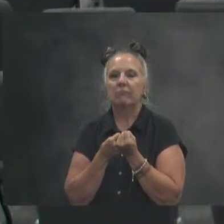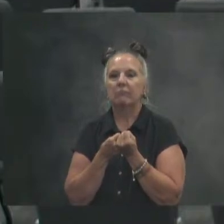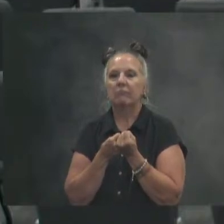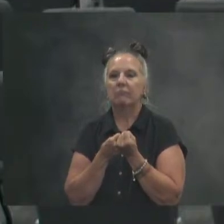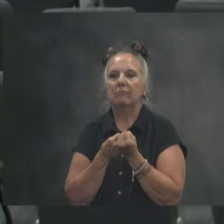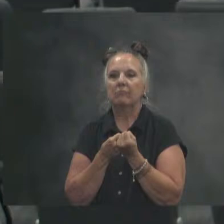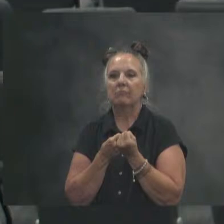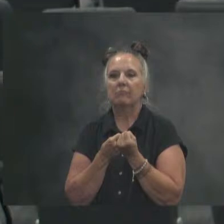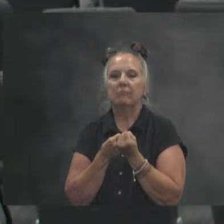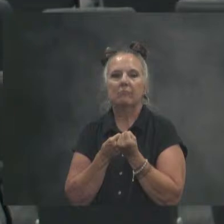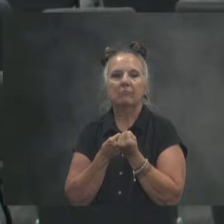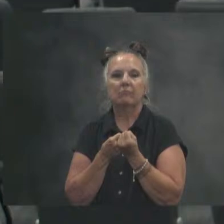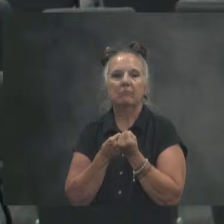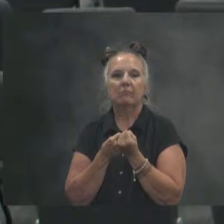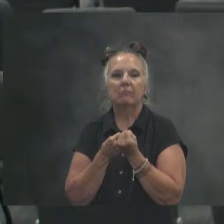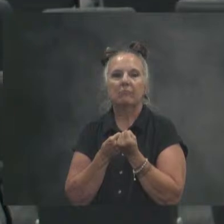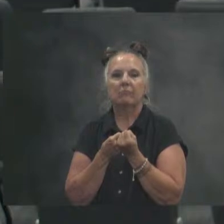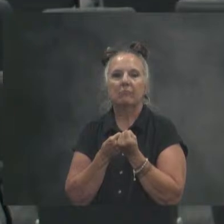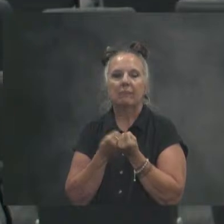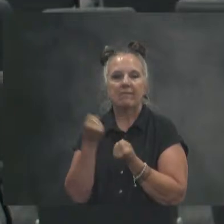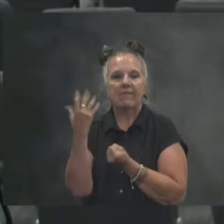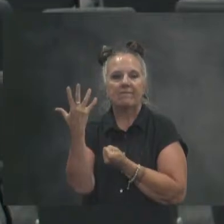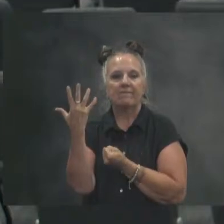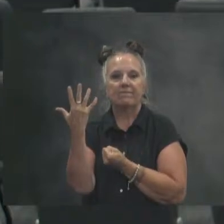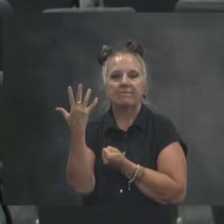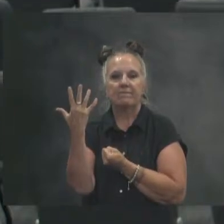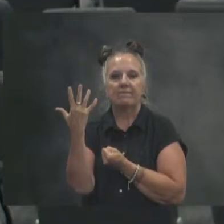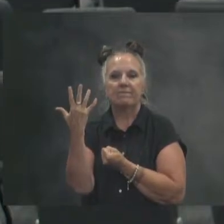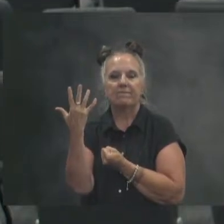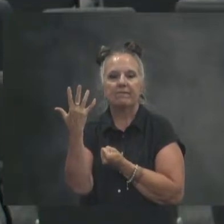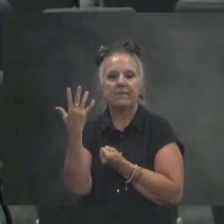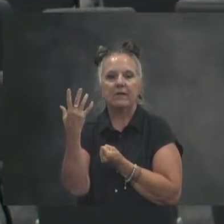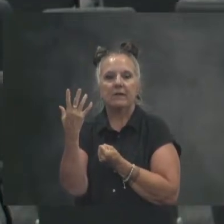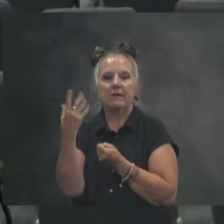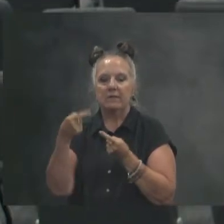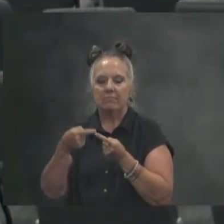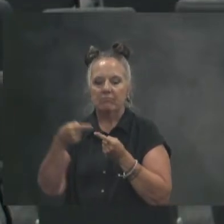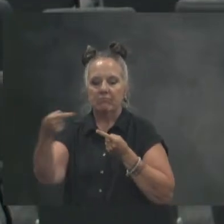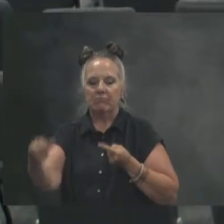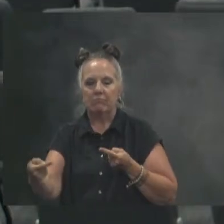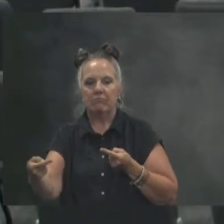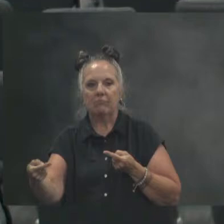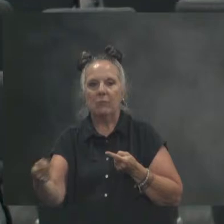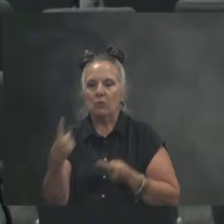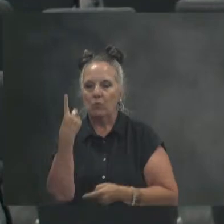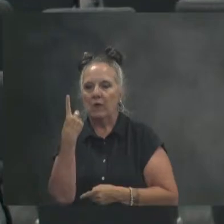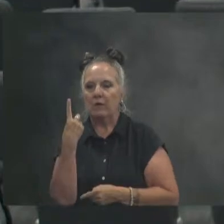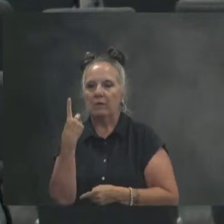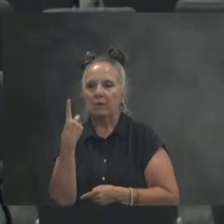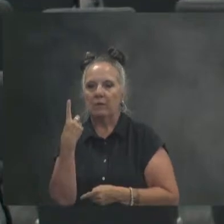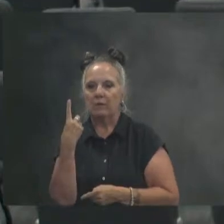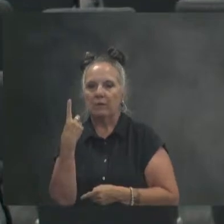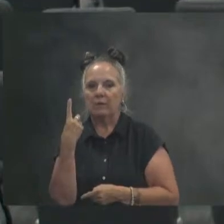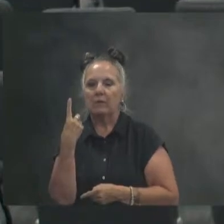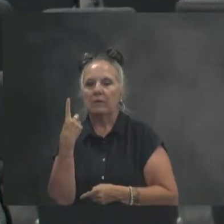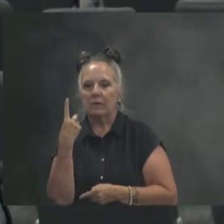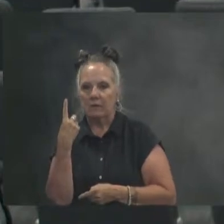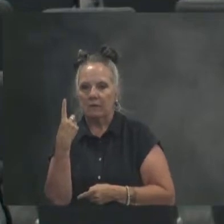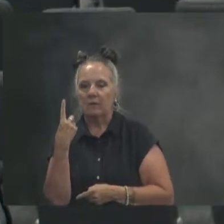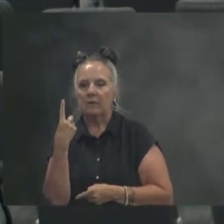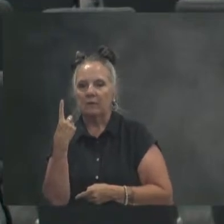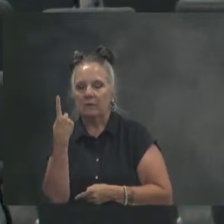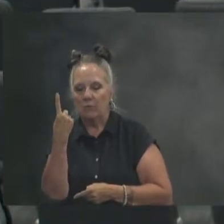1, 2, 3, 4, 5. Opposed? 1 opposed. Abstain. 1